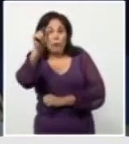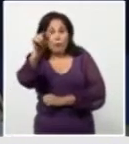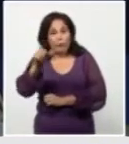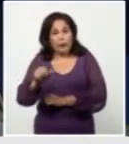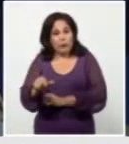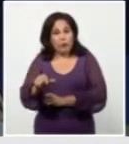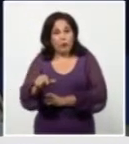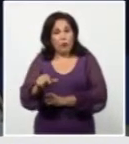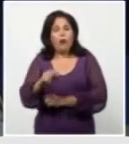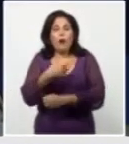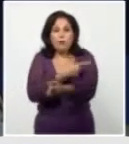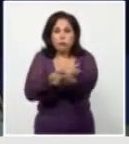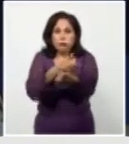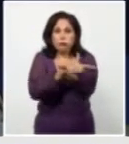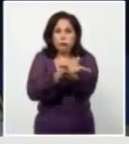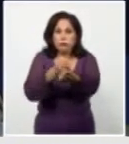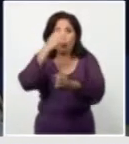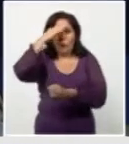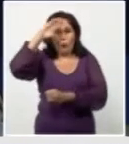1,169